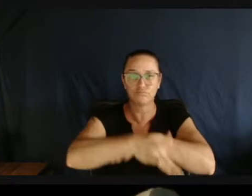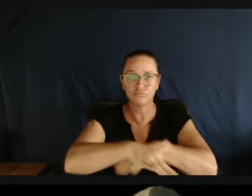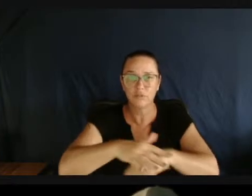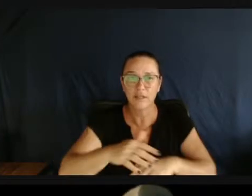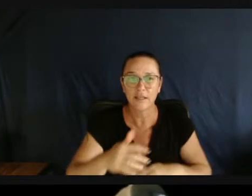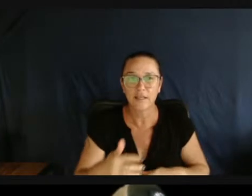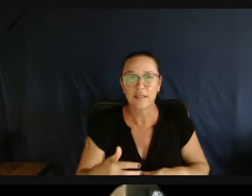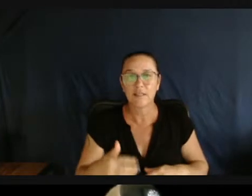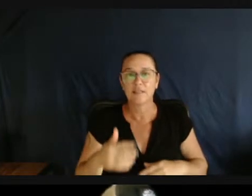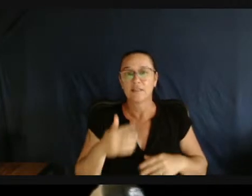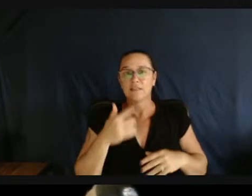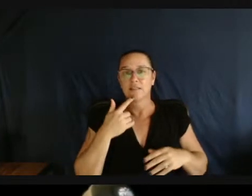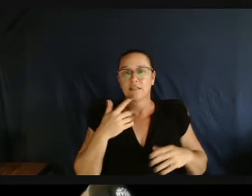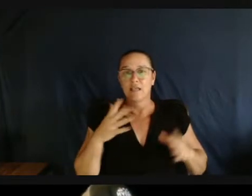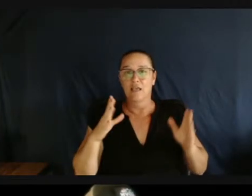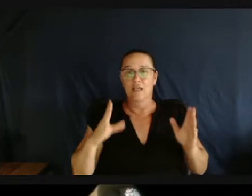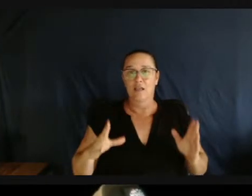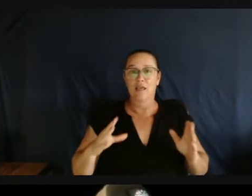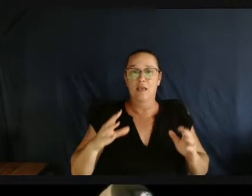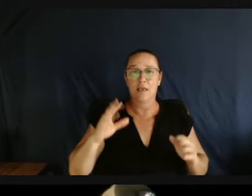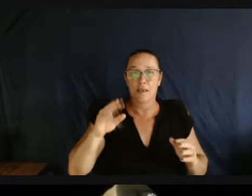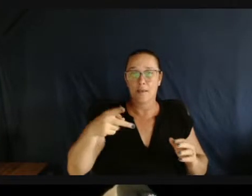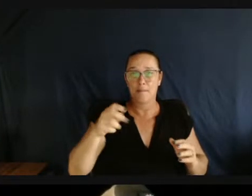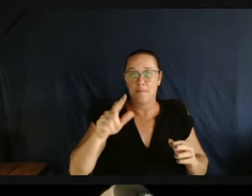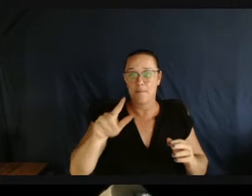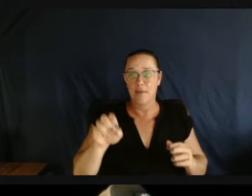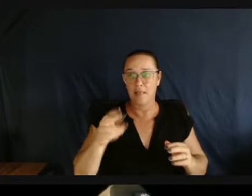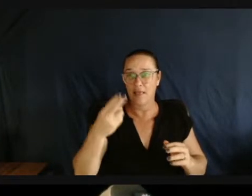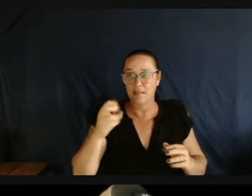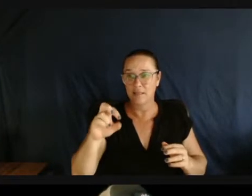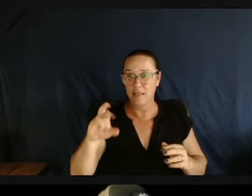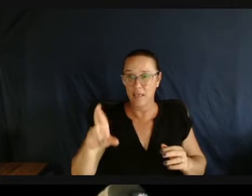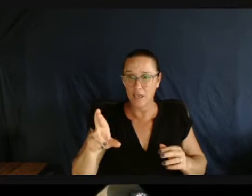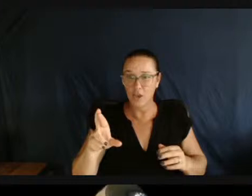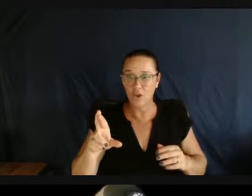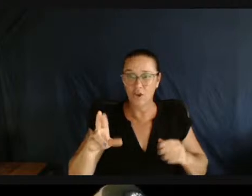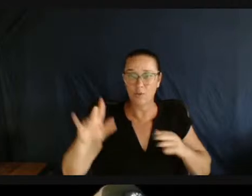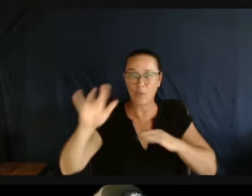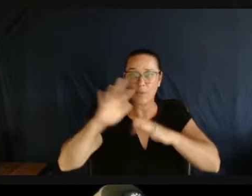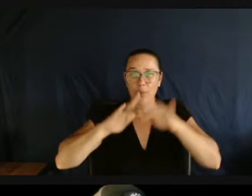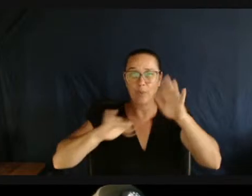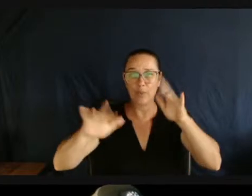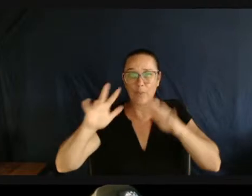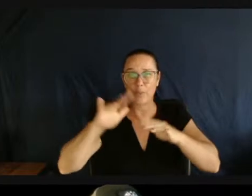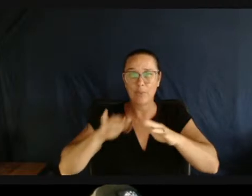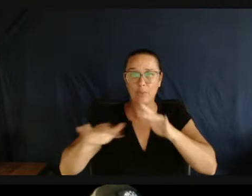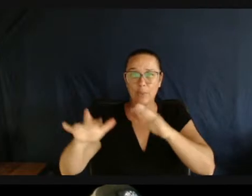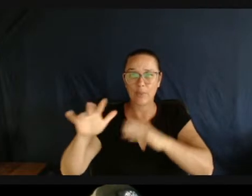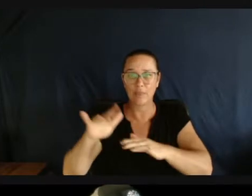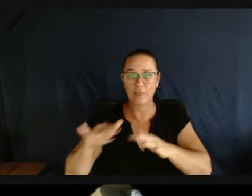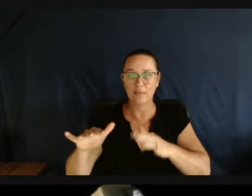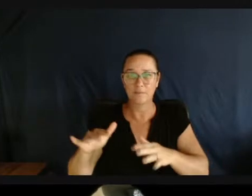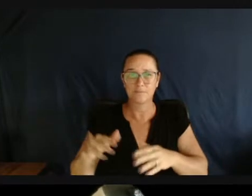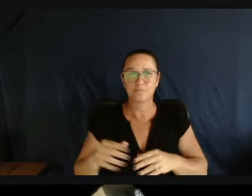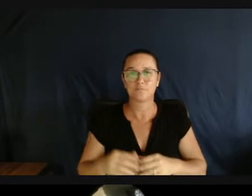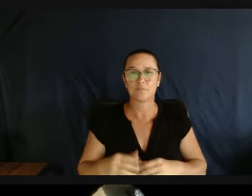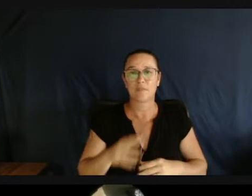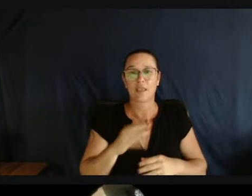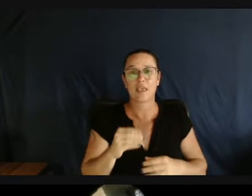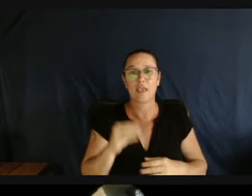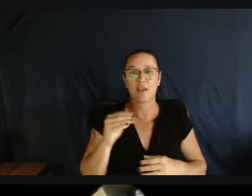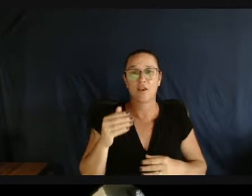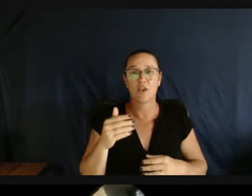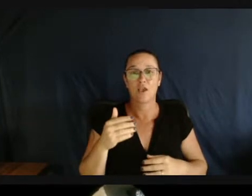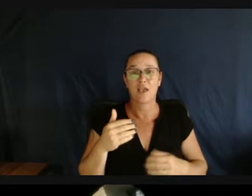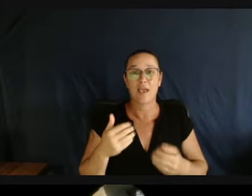mile marker 35 to 37 on the highway there. And it notes that we lost just over 14